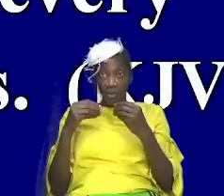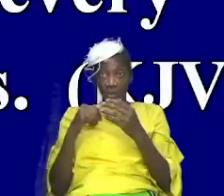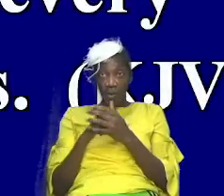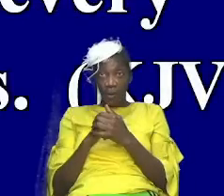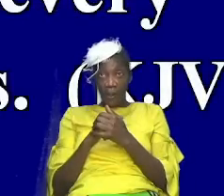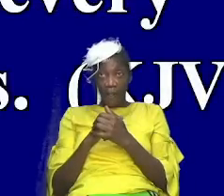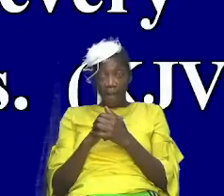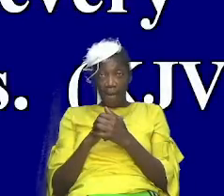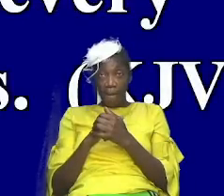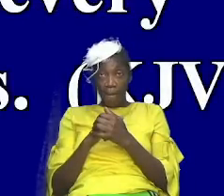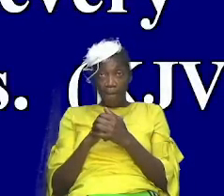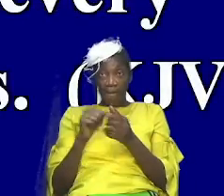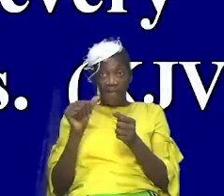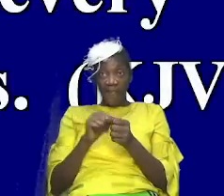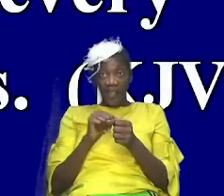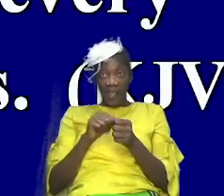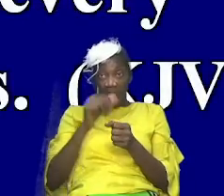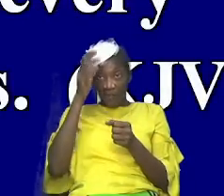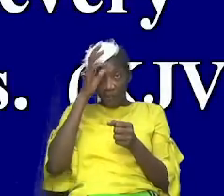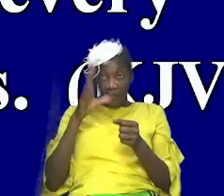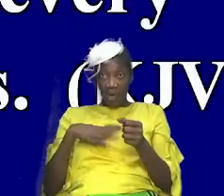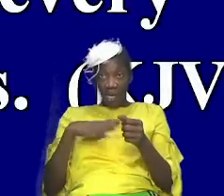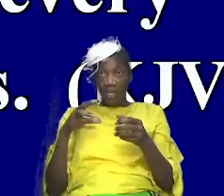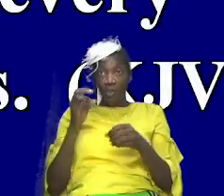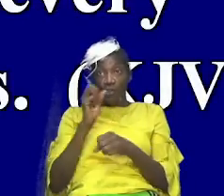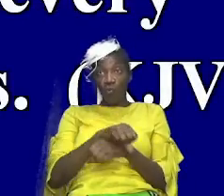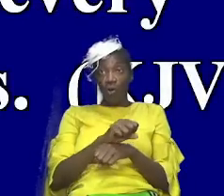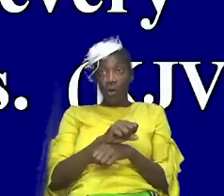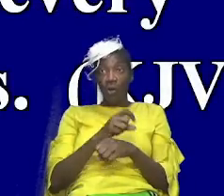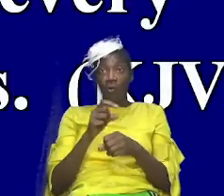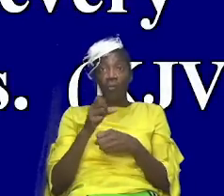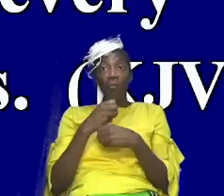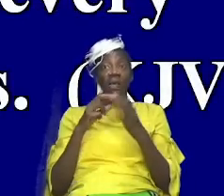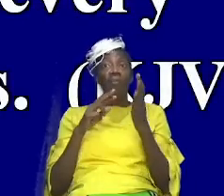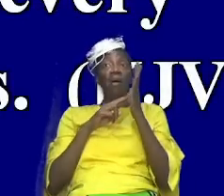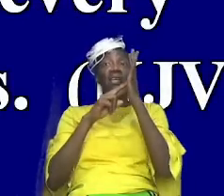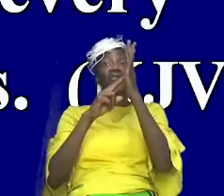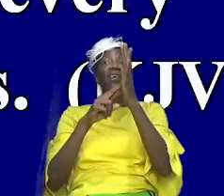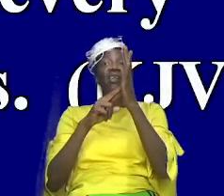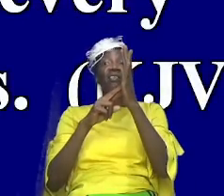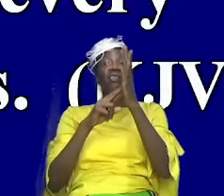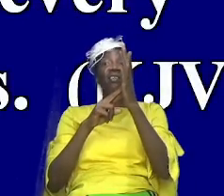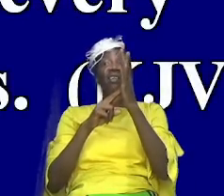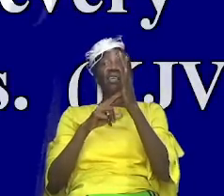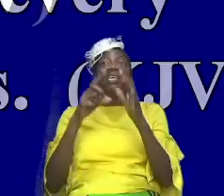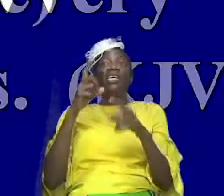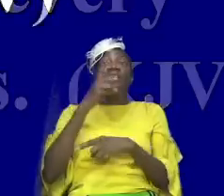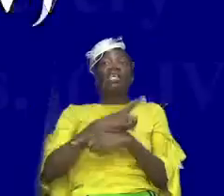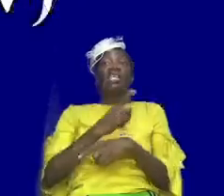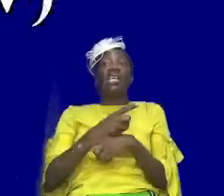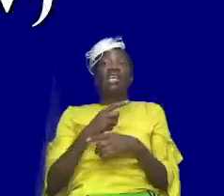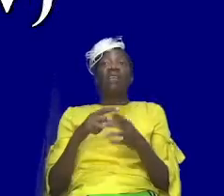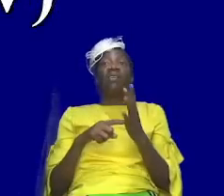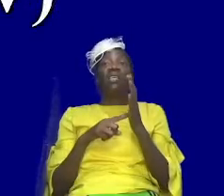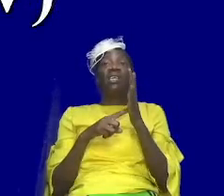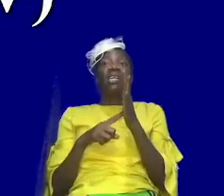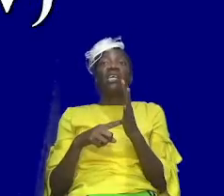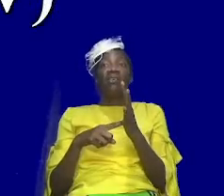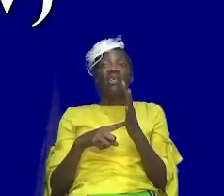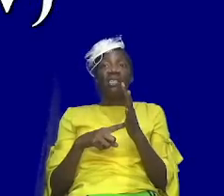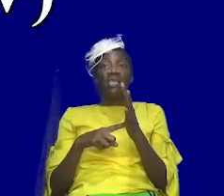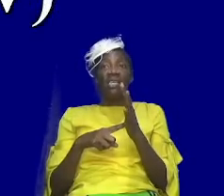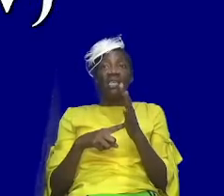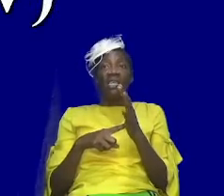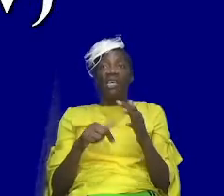need to understand that every man's work is going to be made manifest. We said it before, for the day shall declare it. And